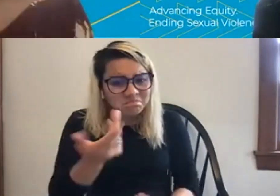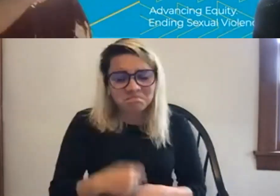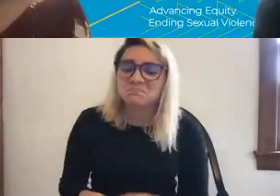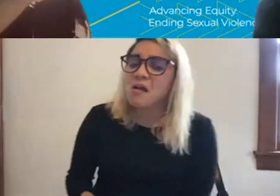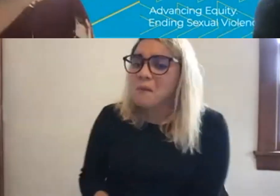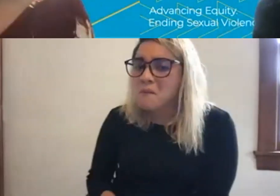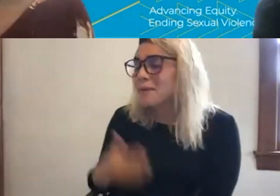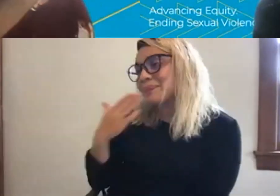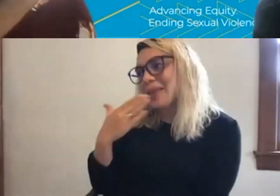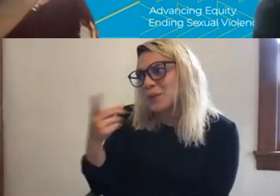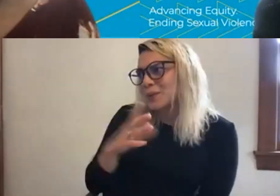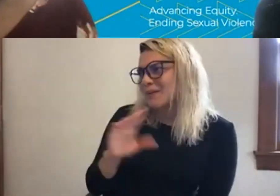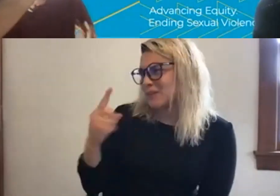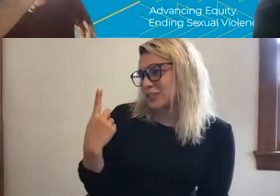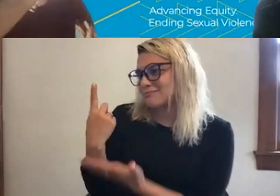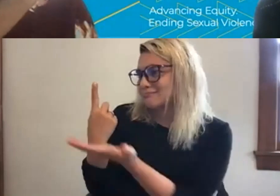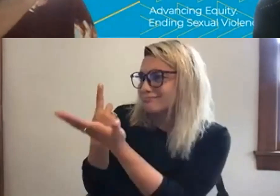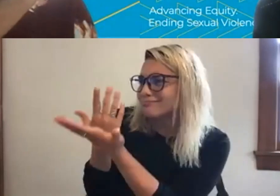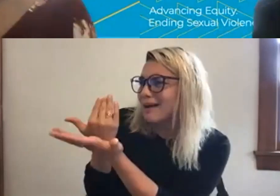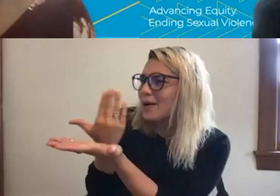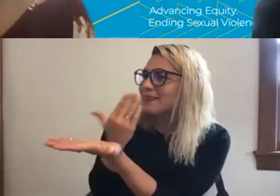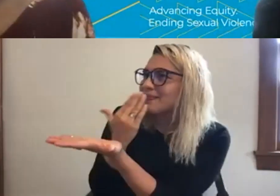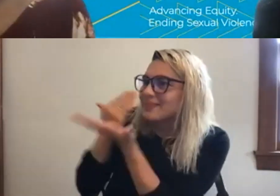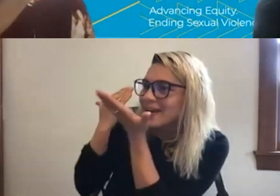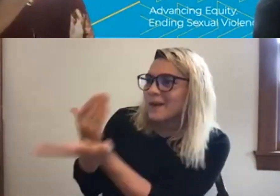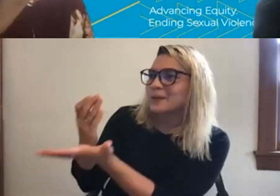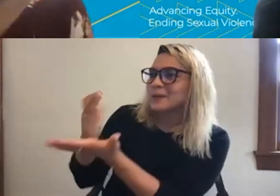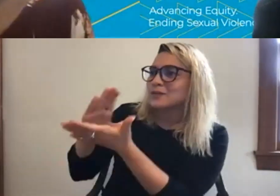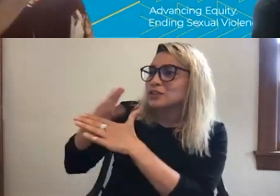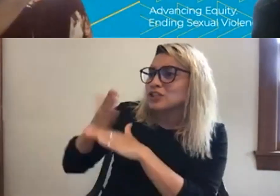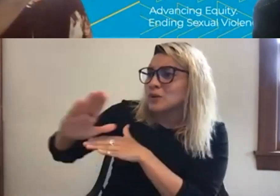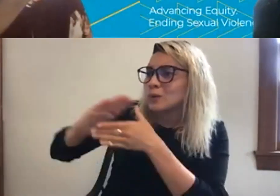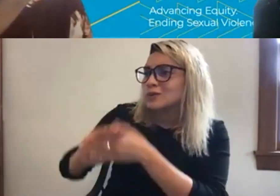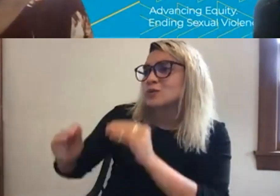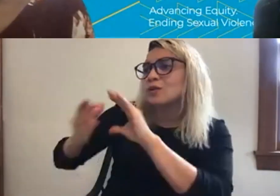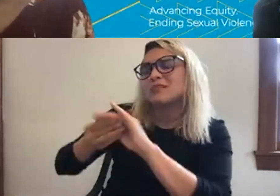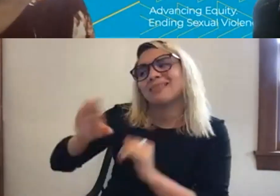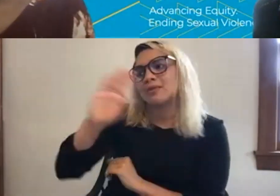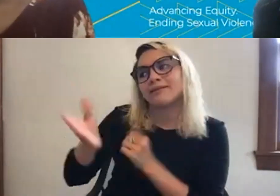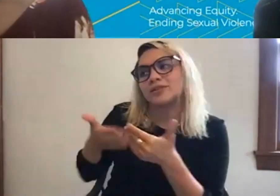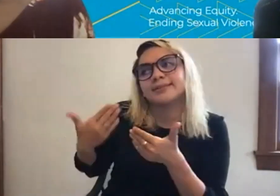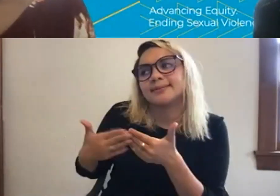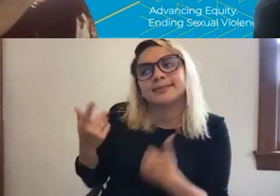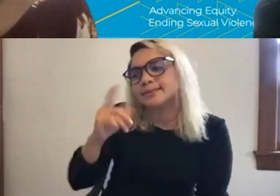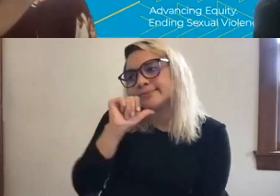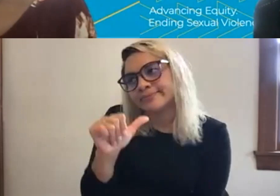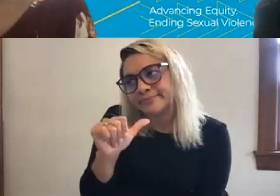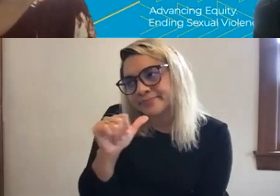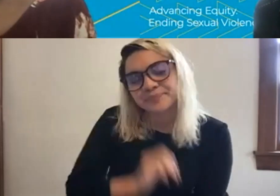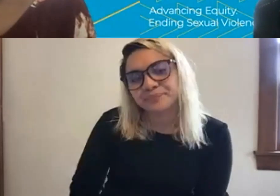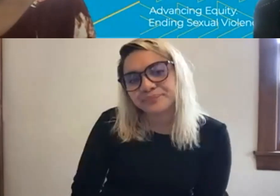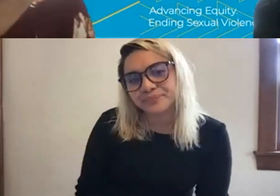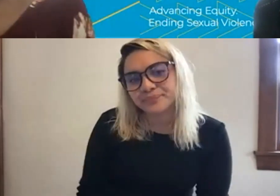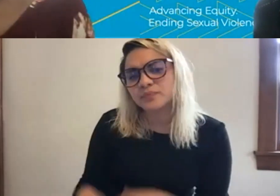thank you, first of all, for sharing your story. I know that's never an easy thing to do. I want to ask you first, how do you